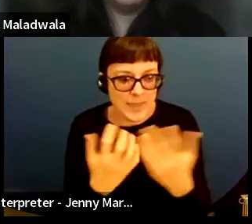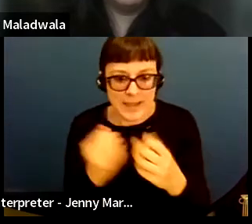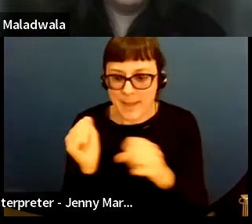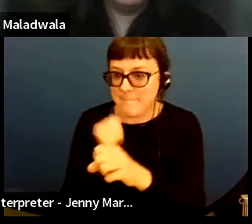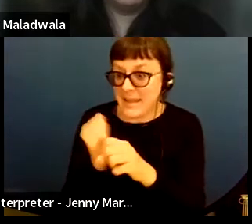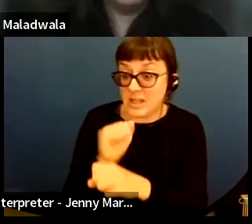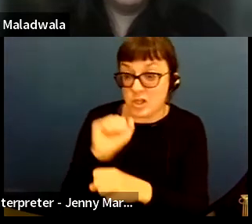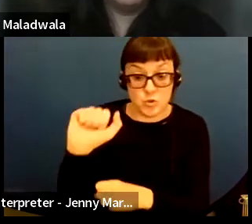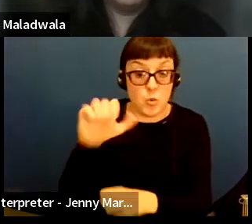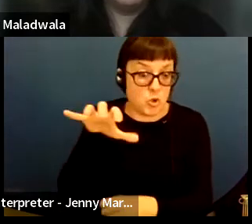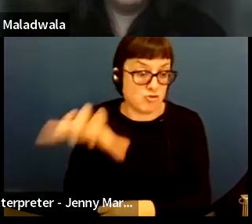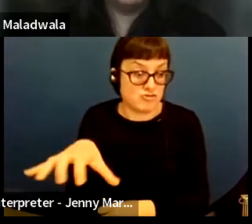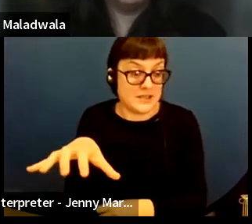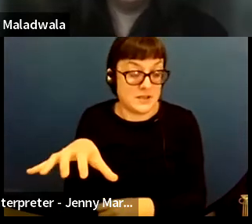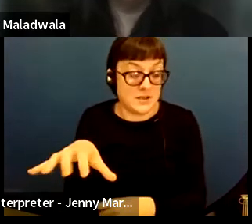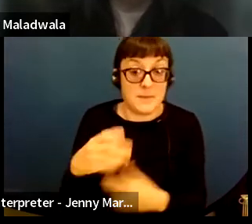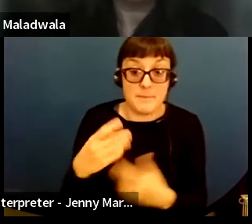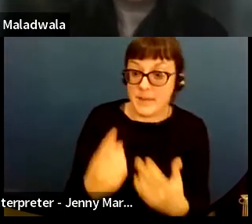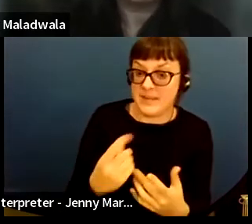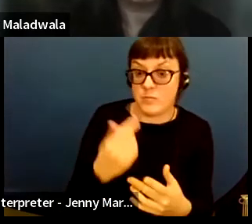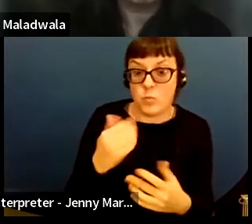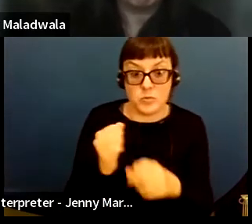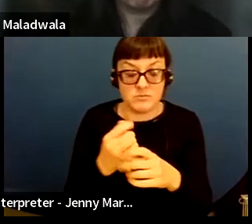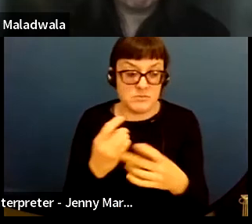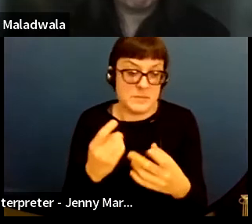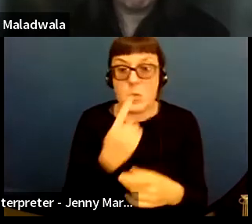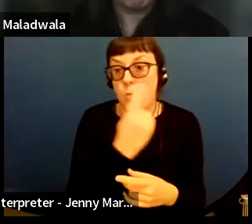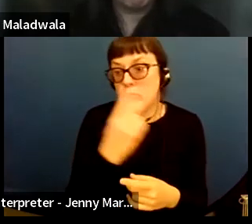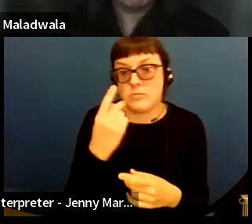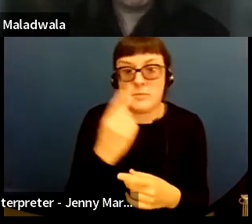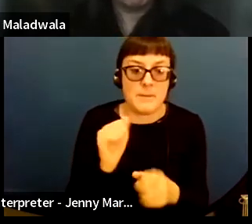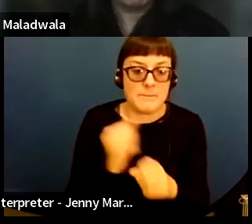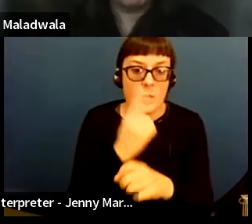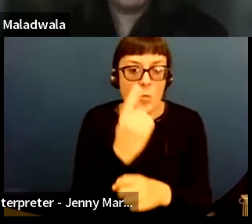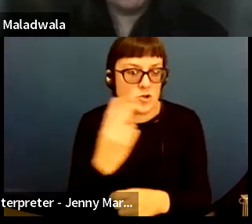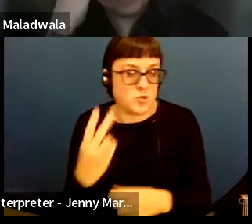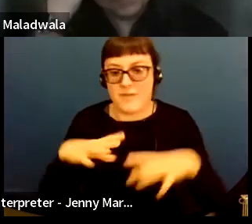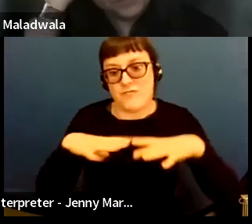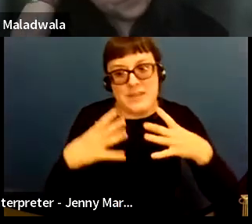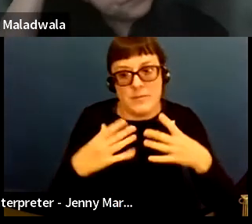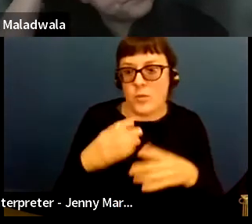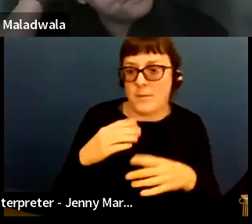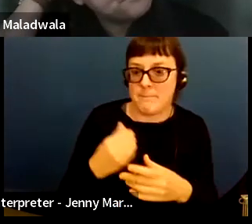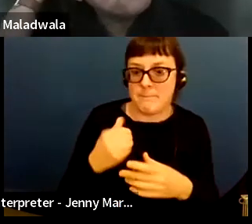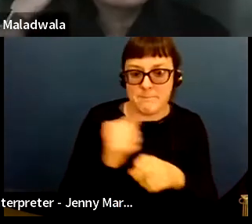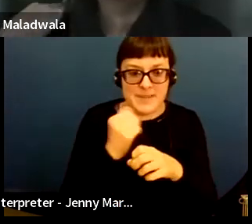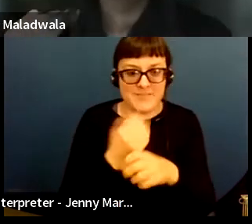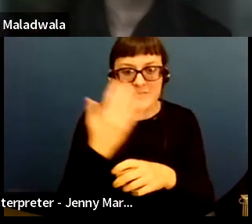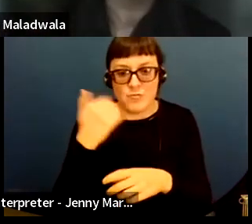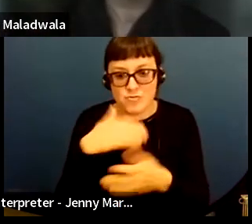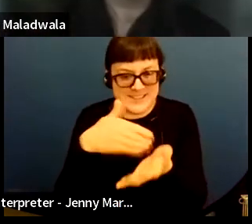2 units, but if you're going to make 500 and sell them, you pay a license fee. There's various ways to, I think, scale that. And I